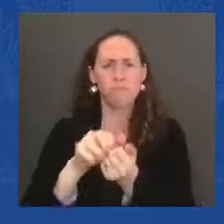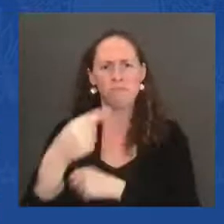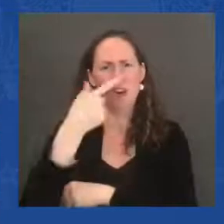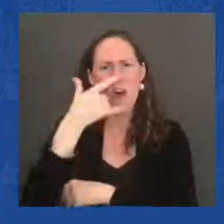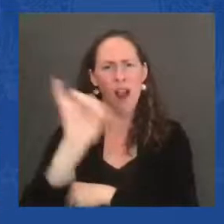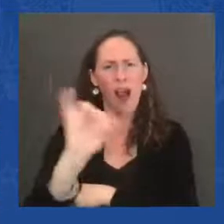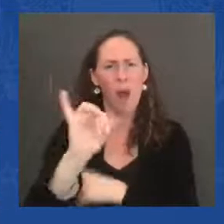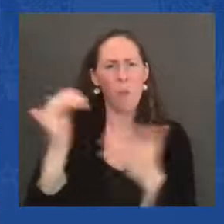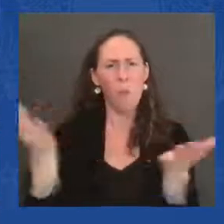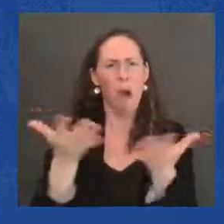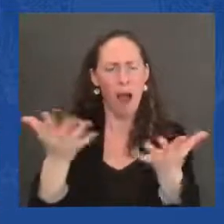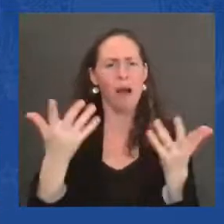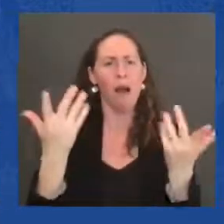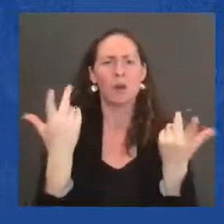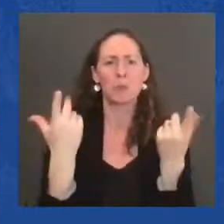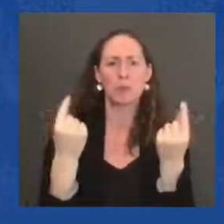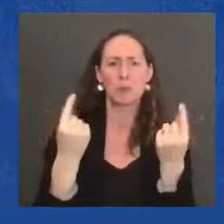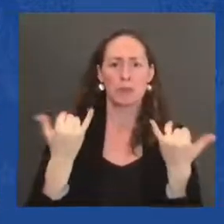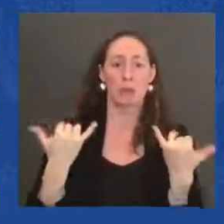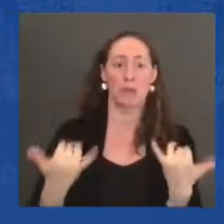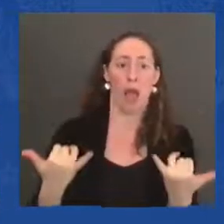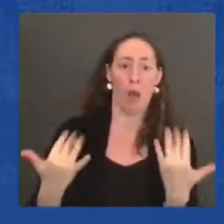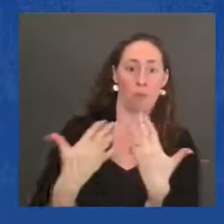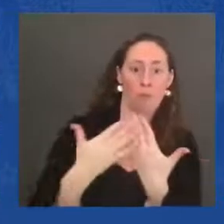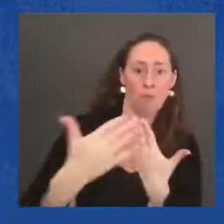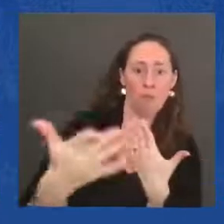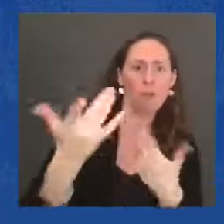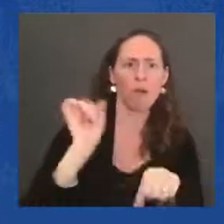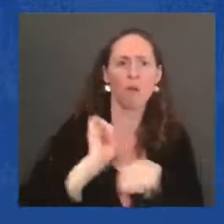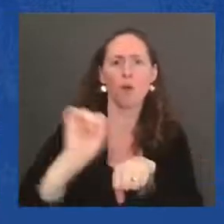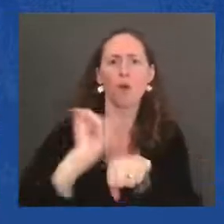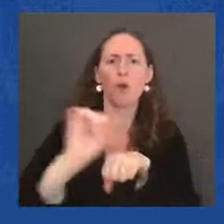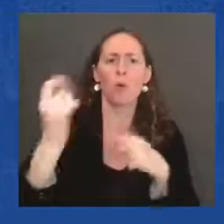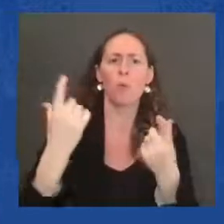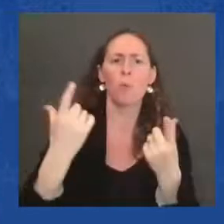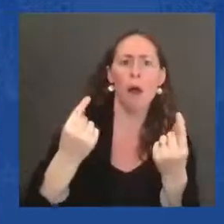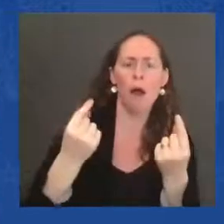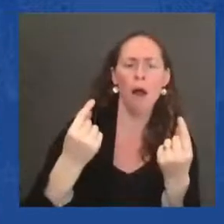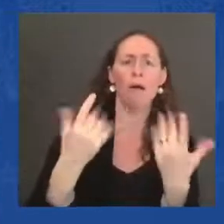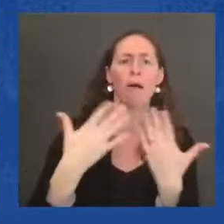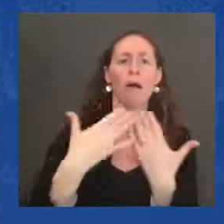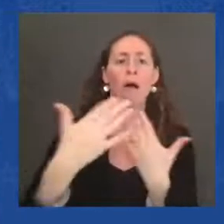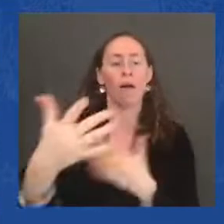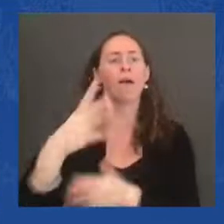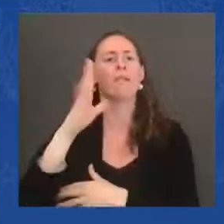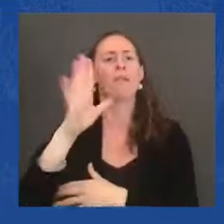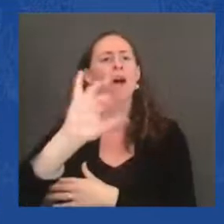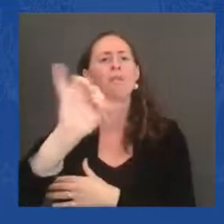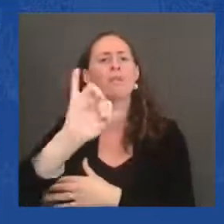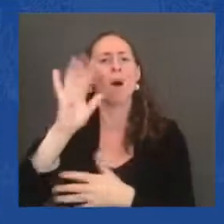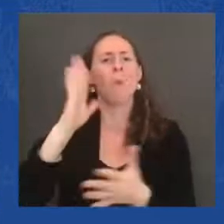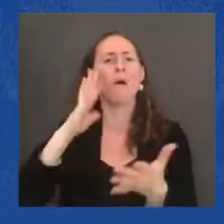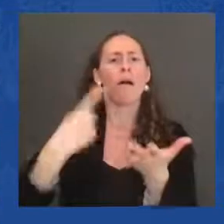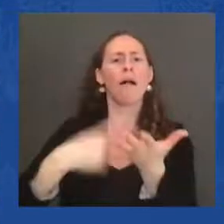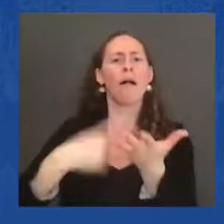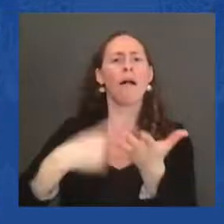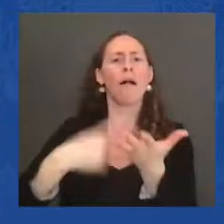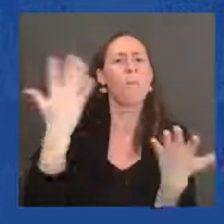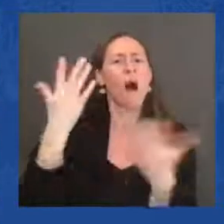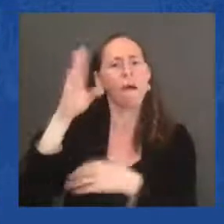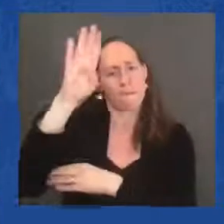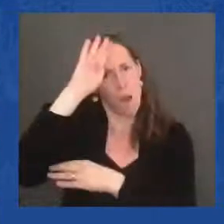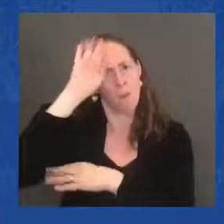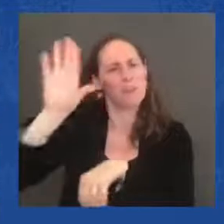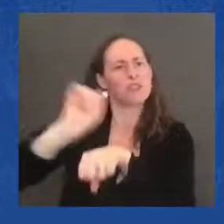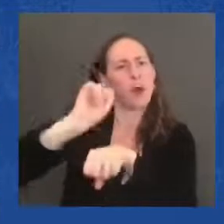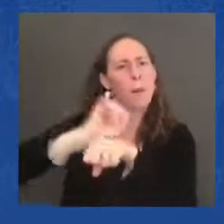fire professionals, wildfire response across the nation is unified, cooperative, and professional, and I'll say that we all